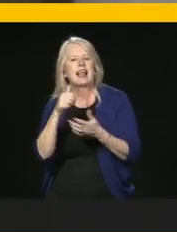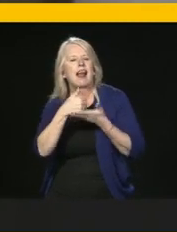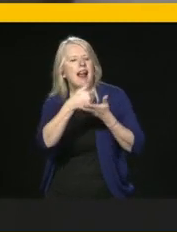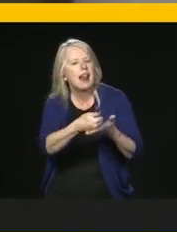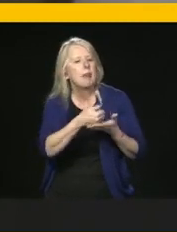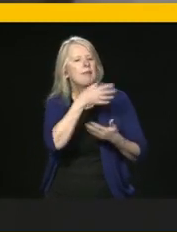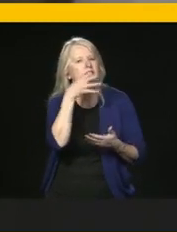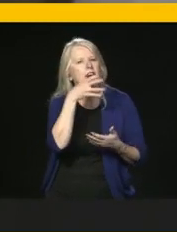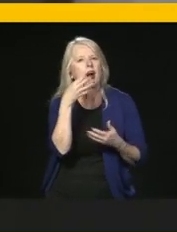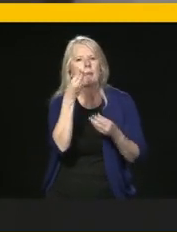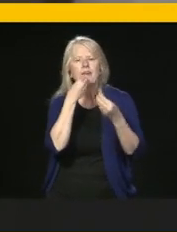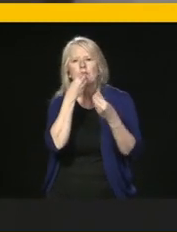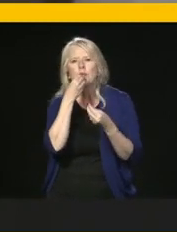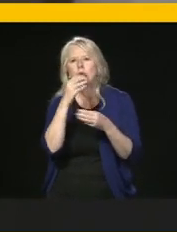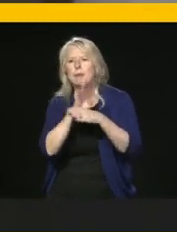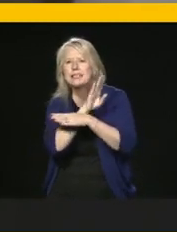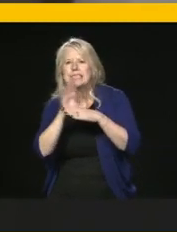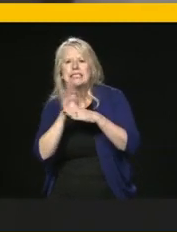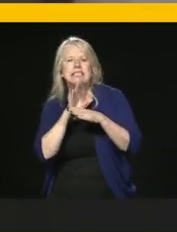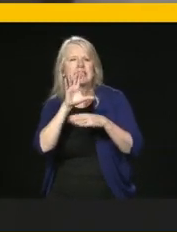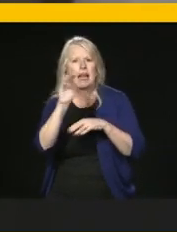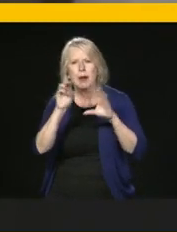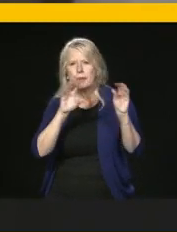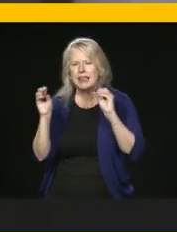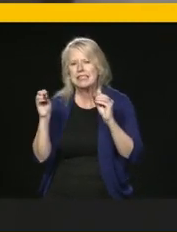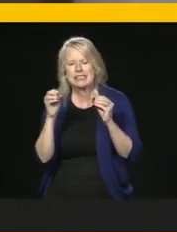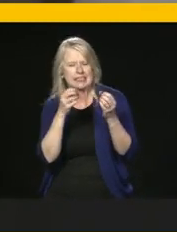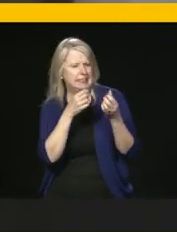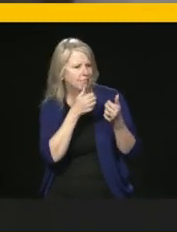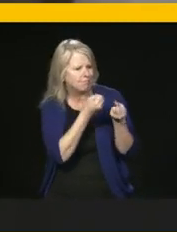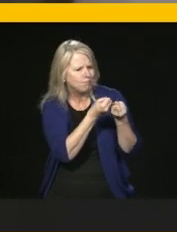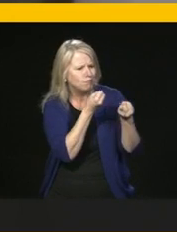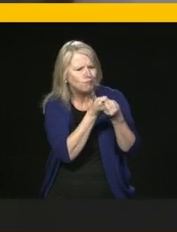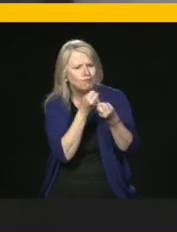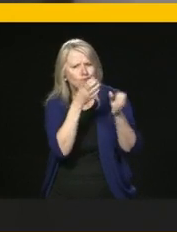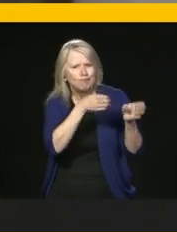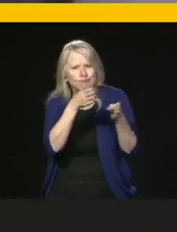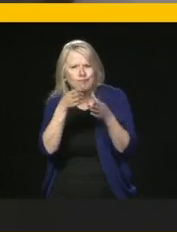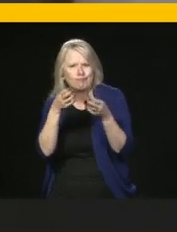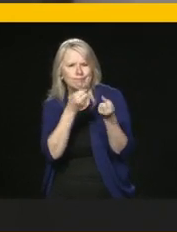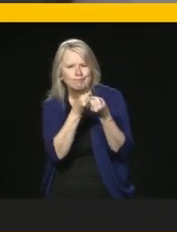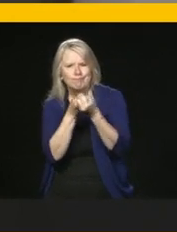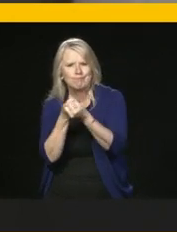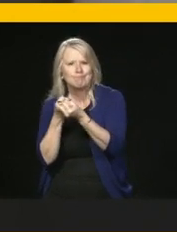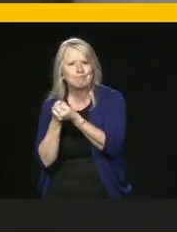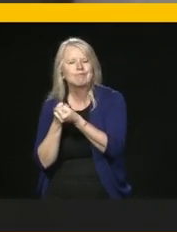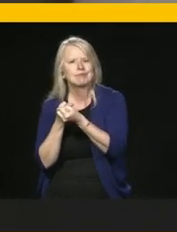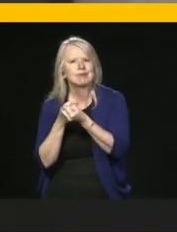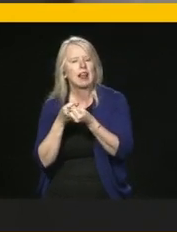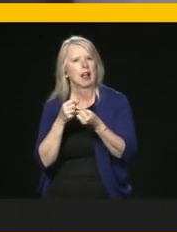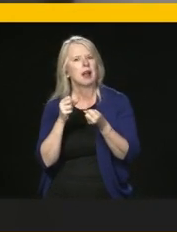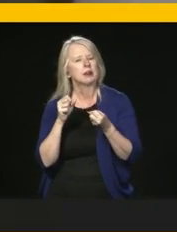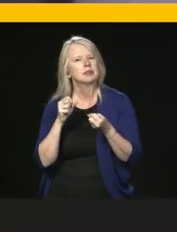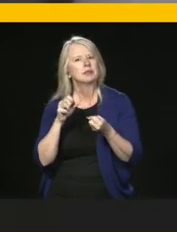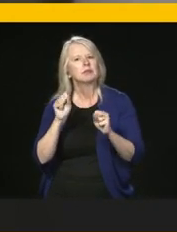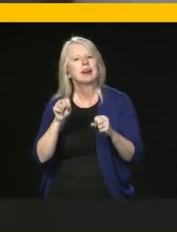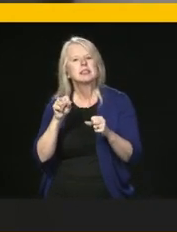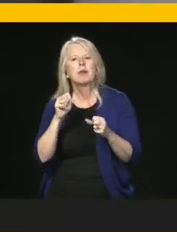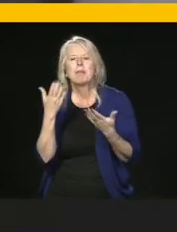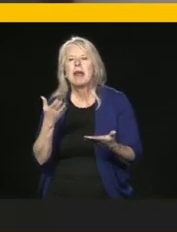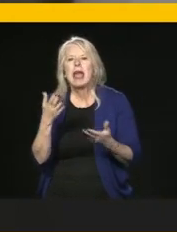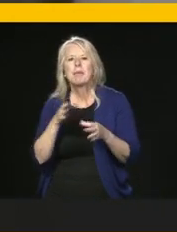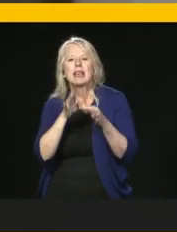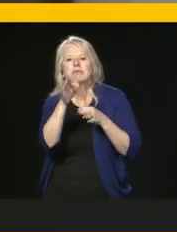on a case-by-case basis with potential deferrals of the principal and or interest portions of their